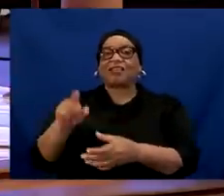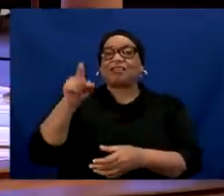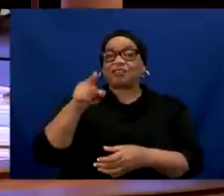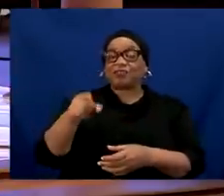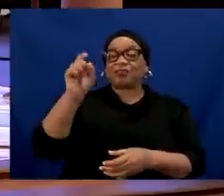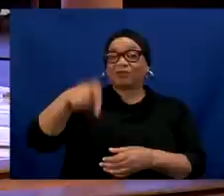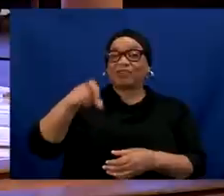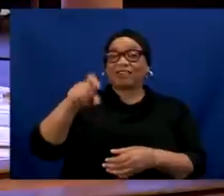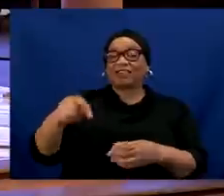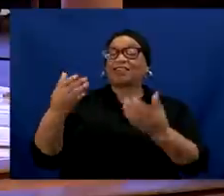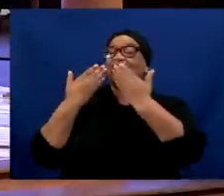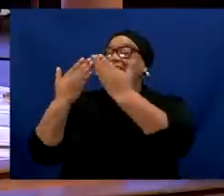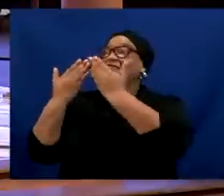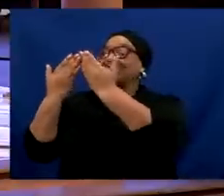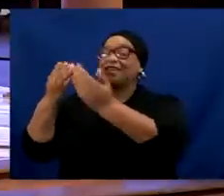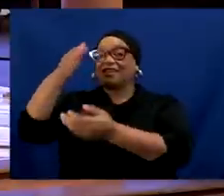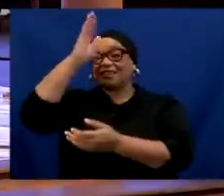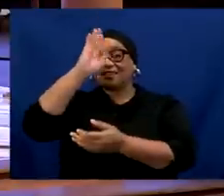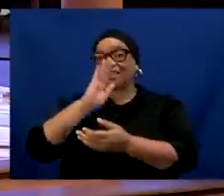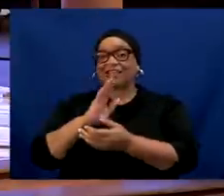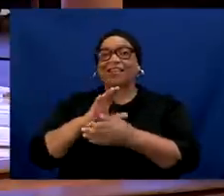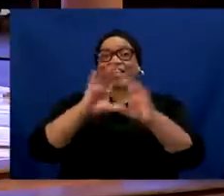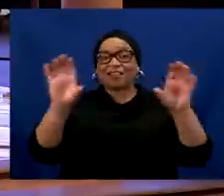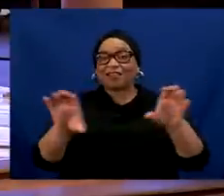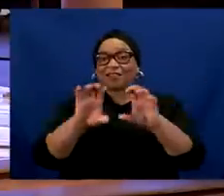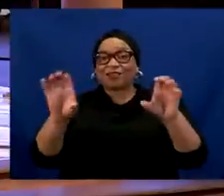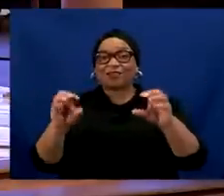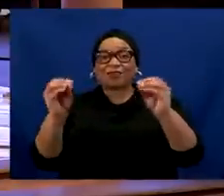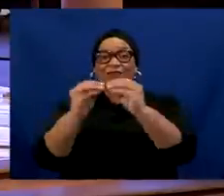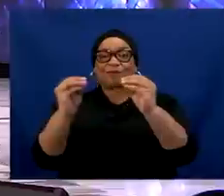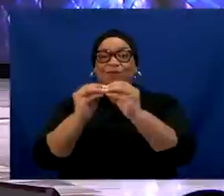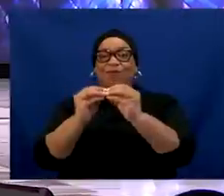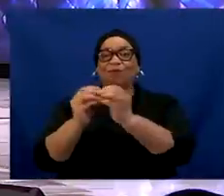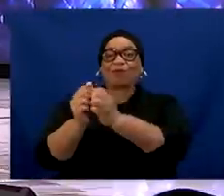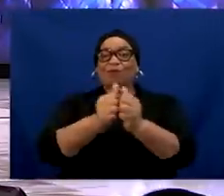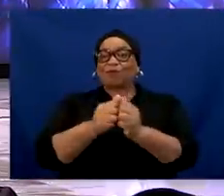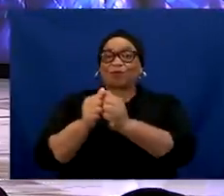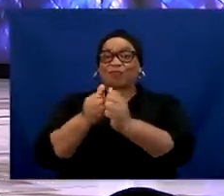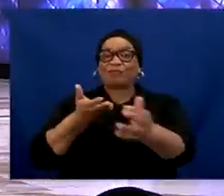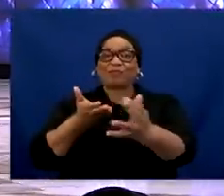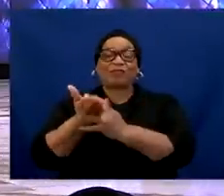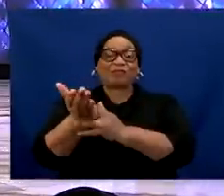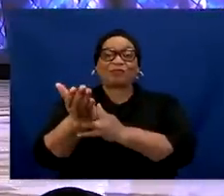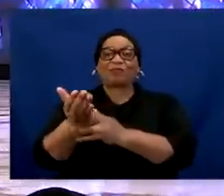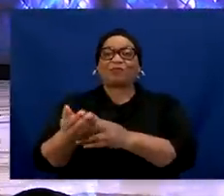is able to do for, in, through, with me more than I could ever do by myself.